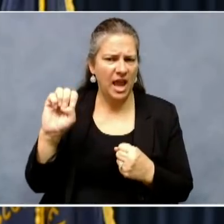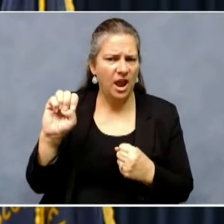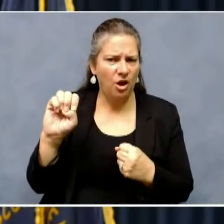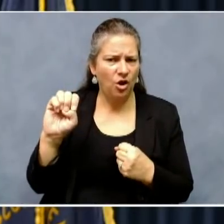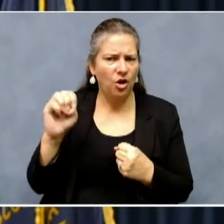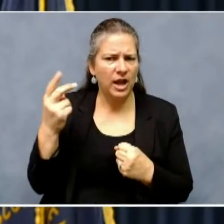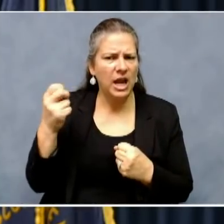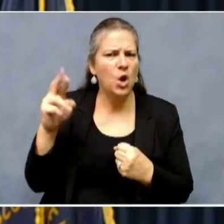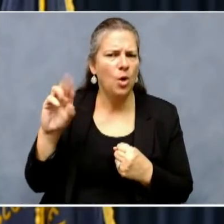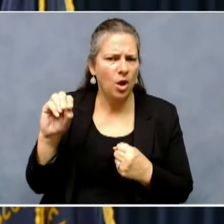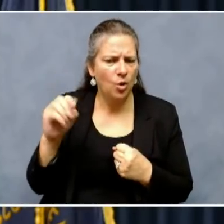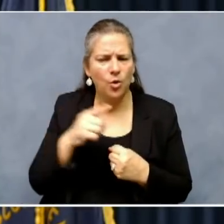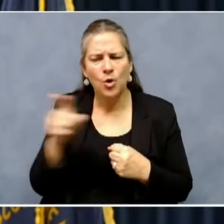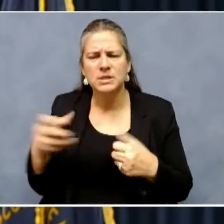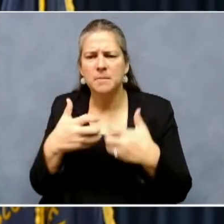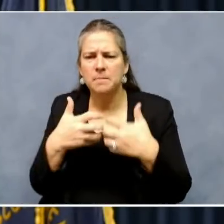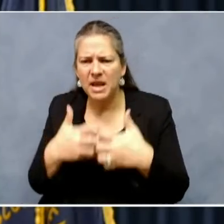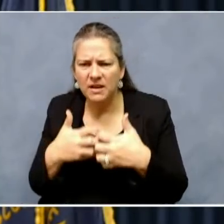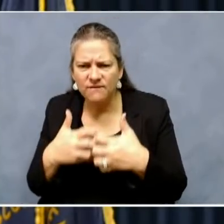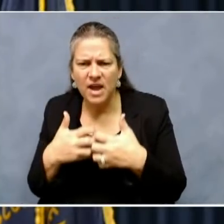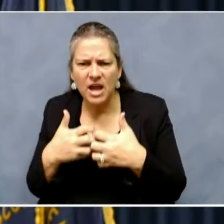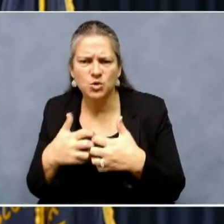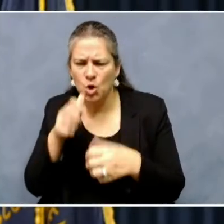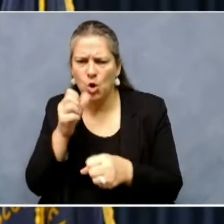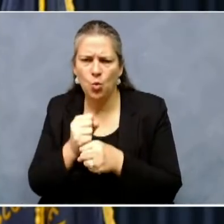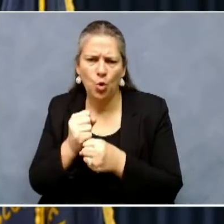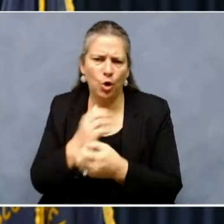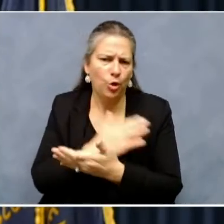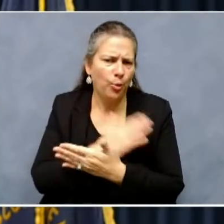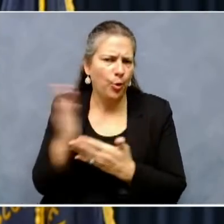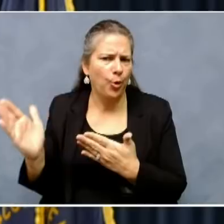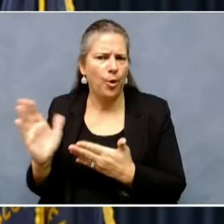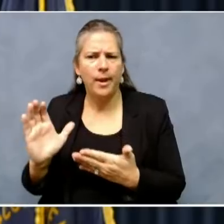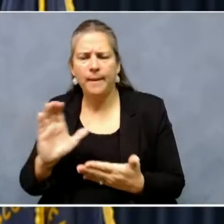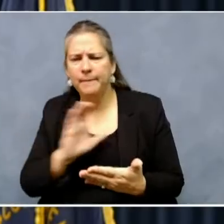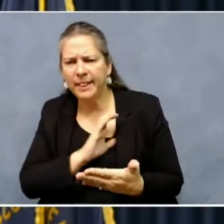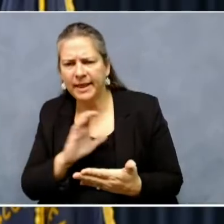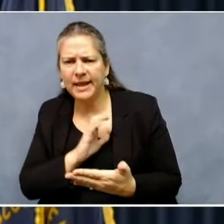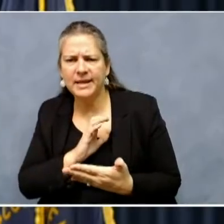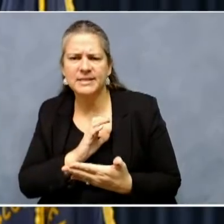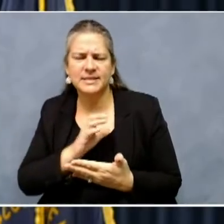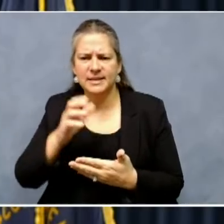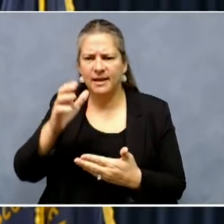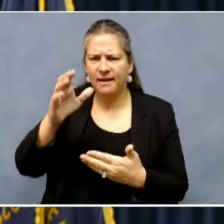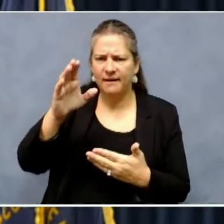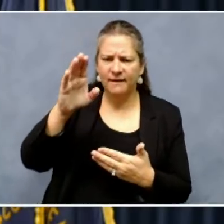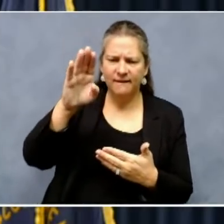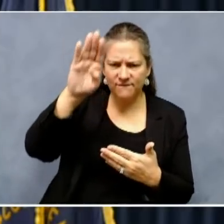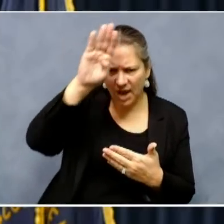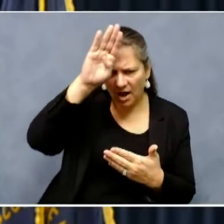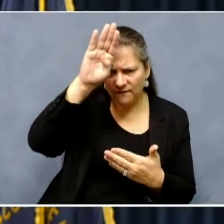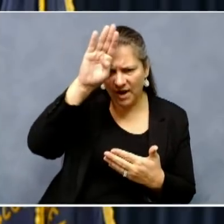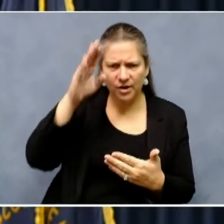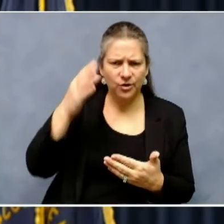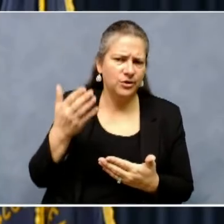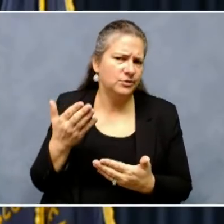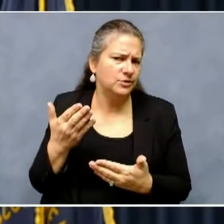those in manufacturing that worked all the way through, our police, our firefighters, our grocery store workers, and so many others.